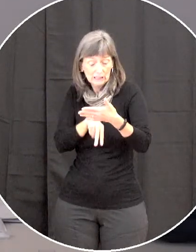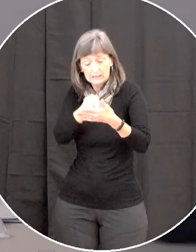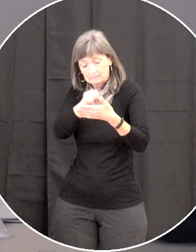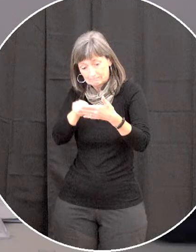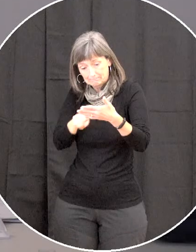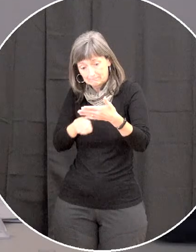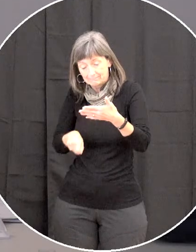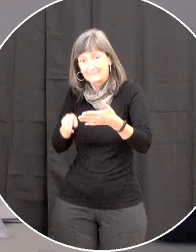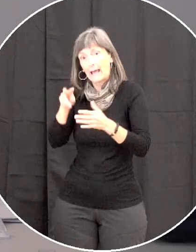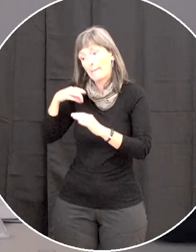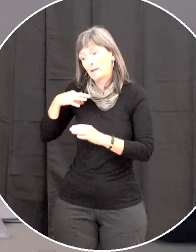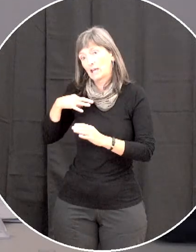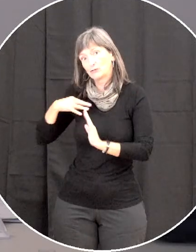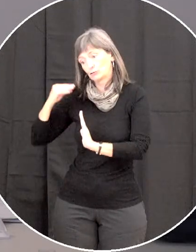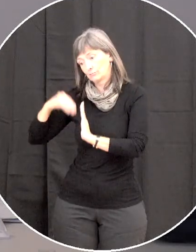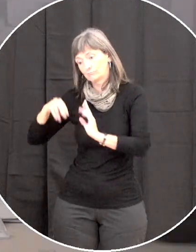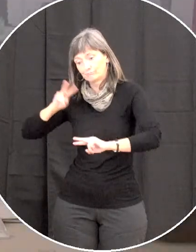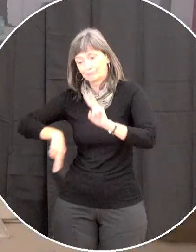applications.